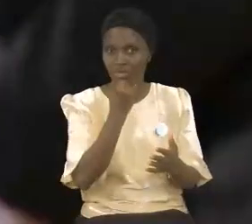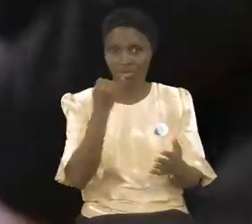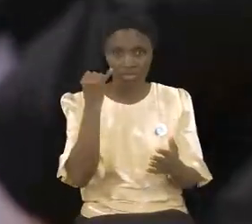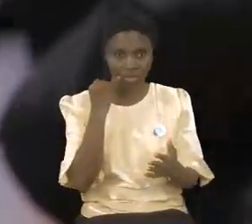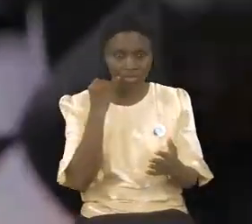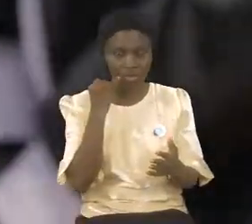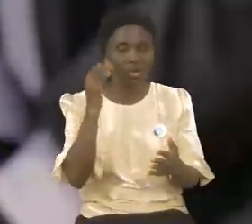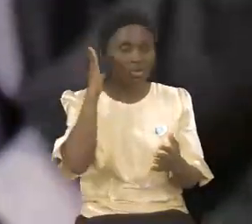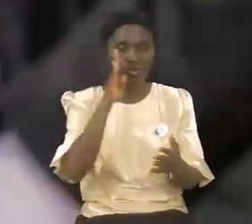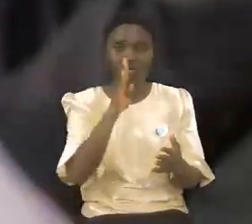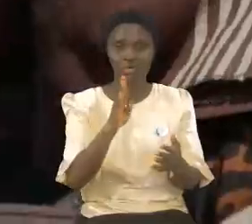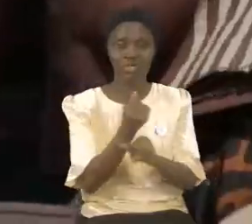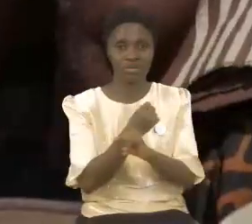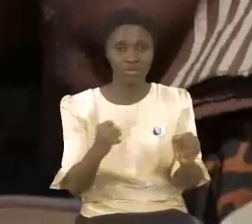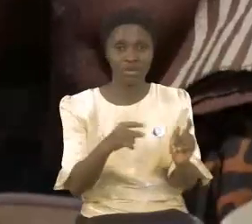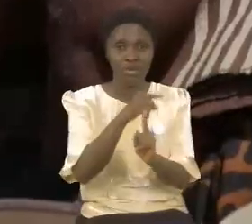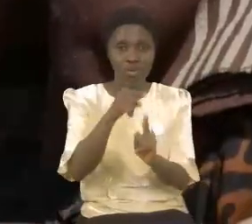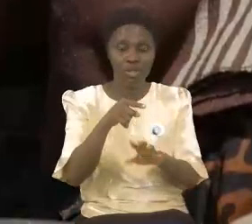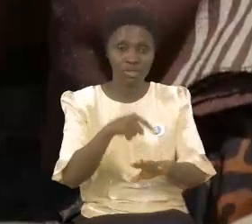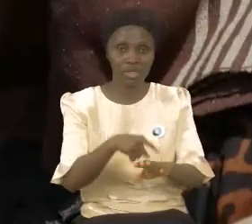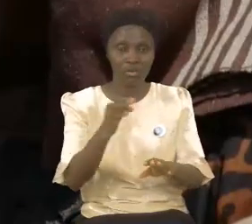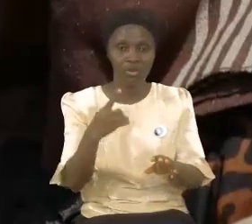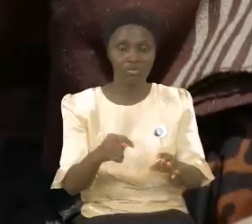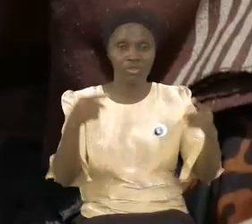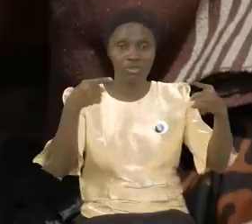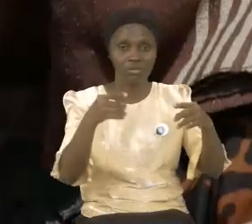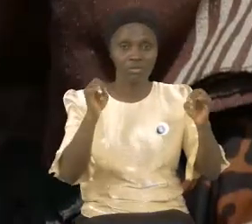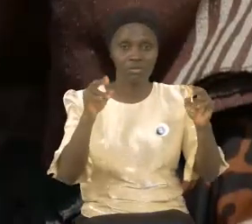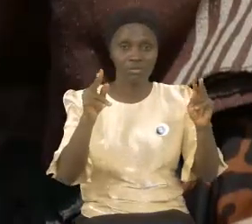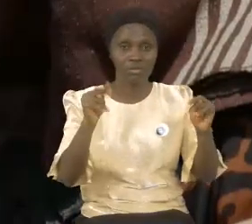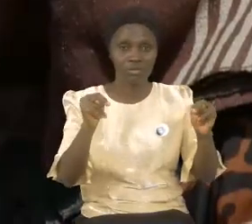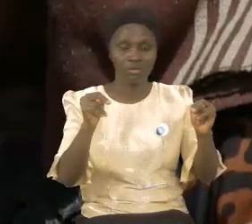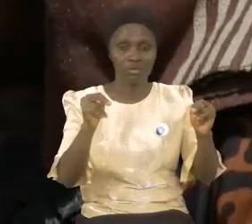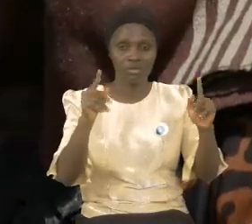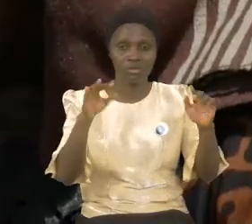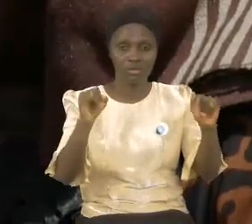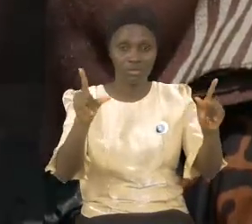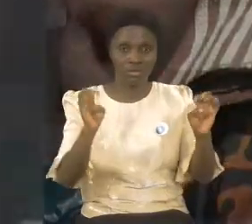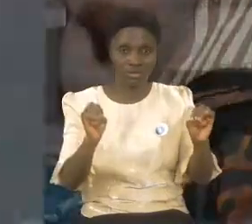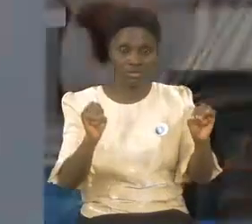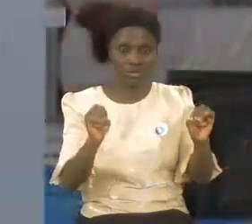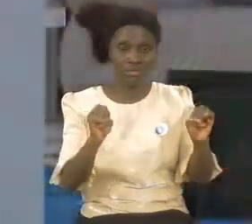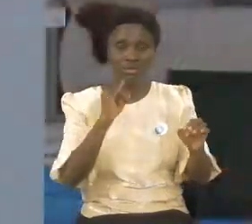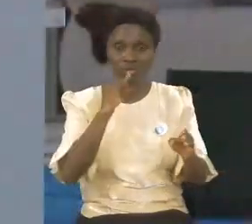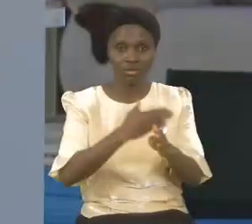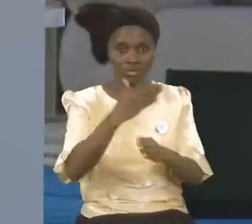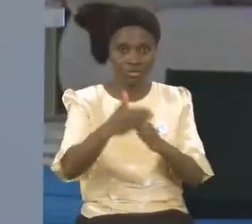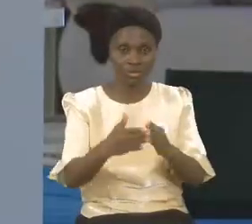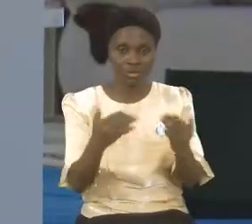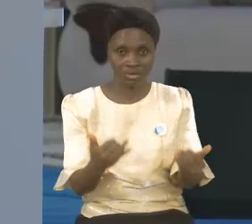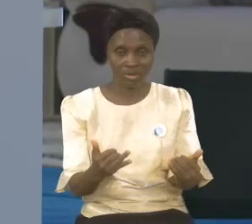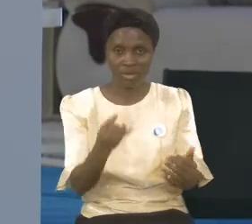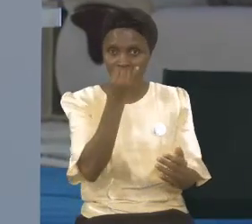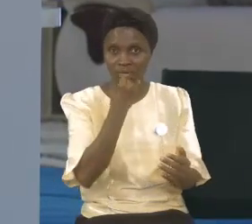the Gentiles are over, and Israel now comes to reign with Christ, all those